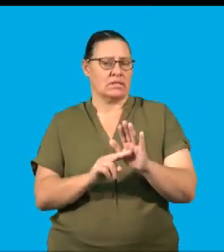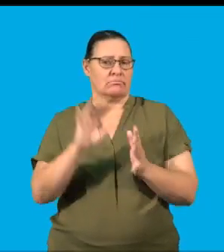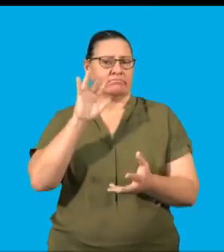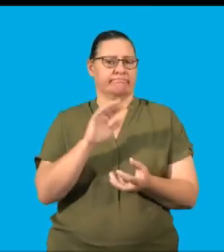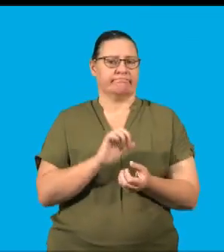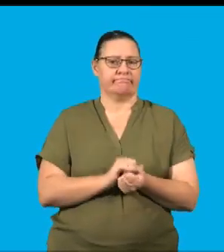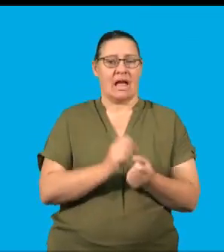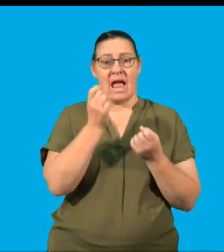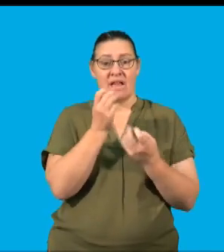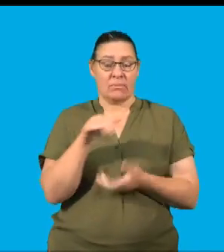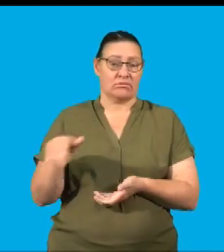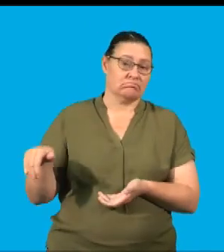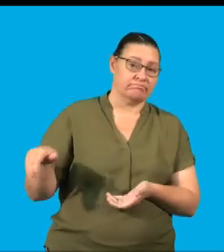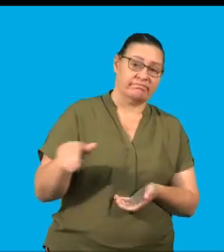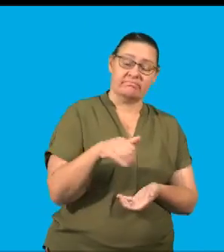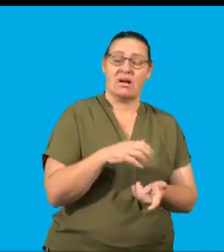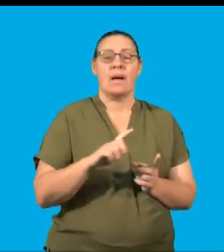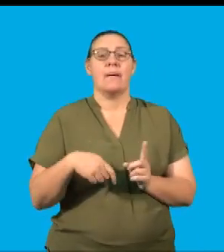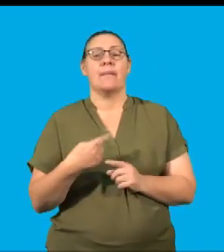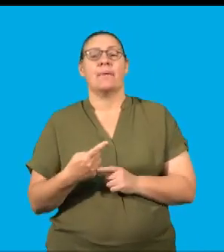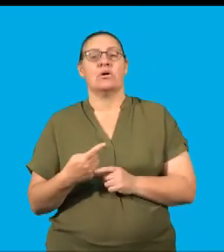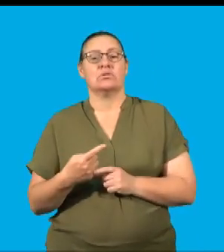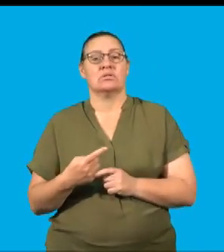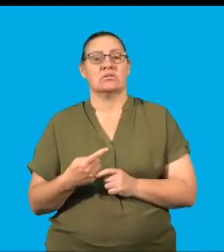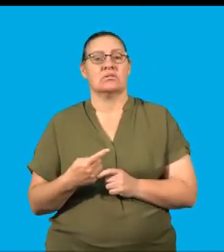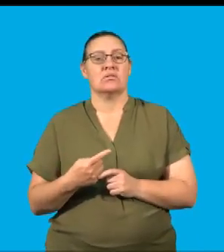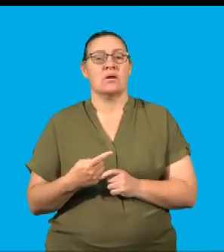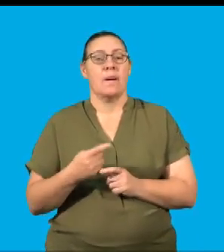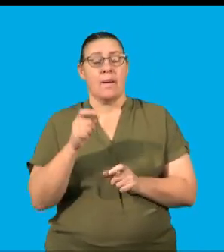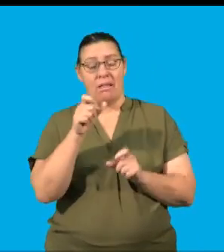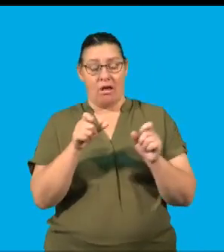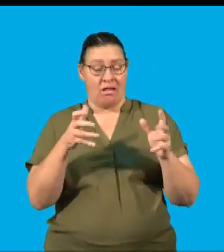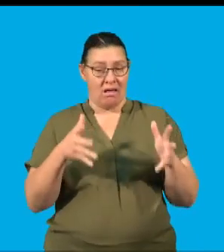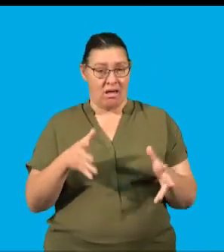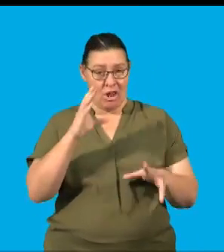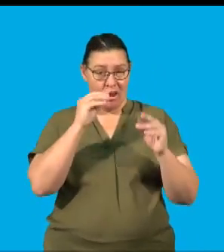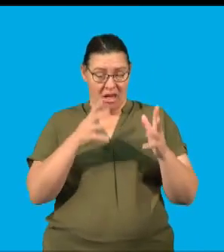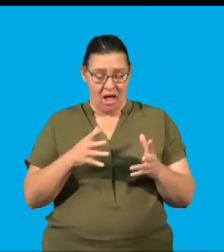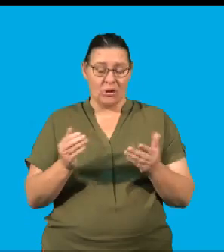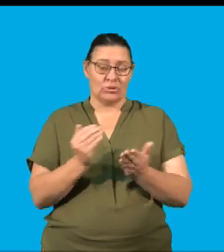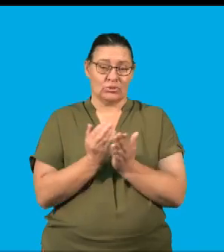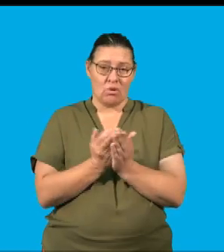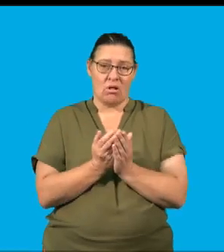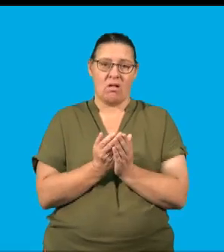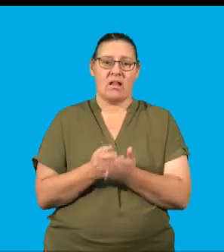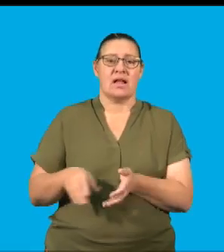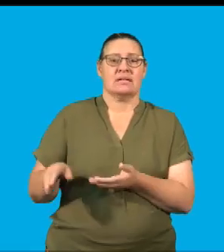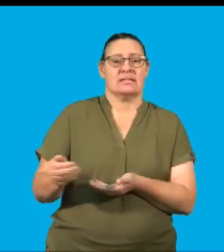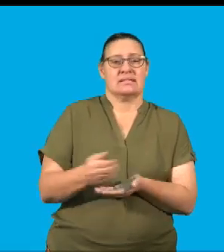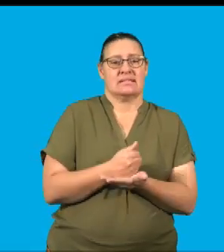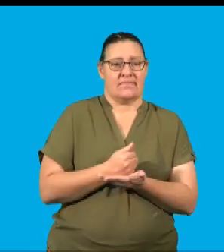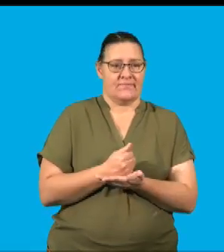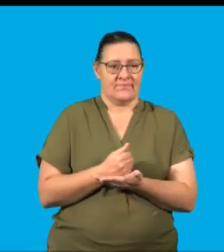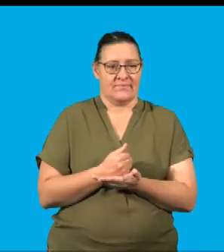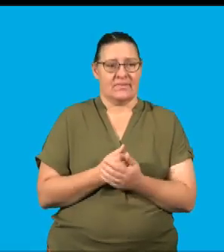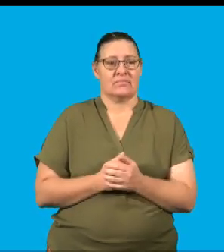plot represents the summary of data collected about the amount of rand saved by learners in a certain school in